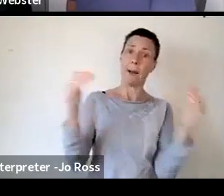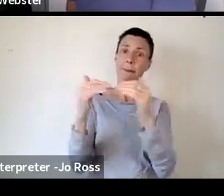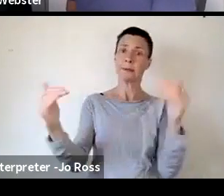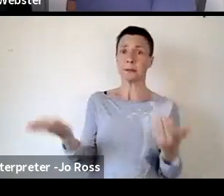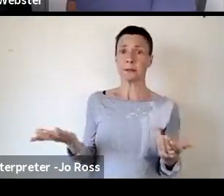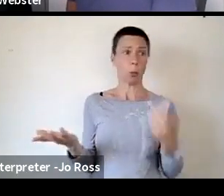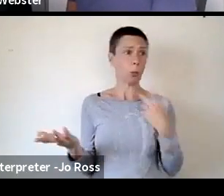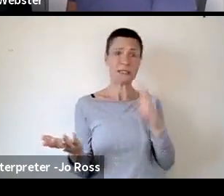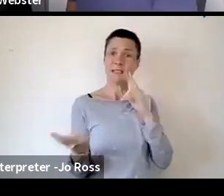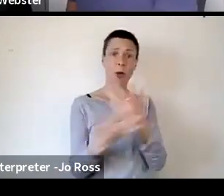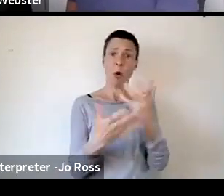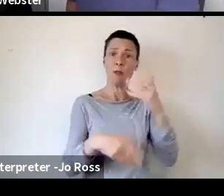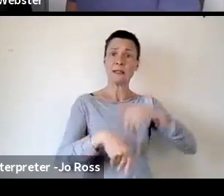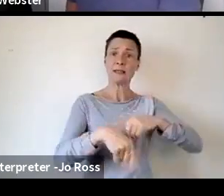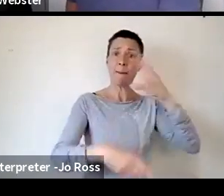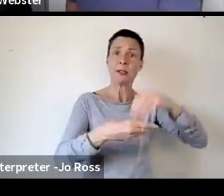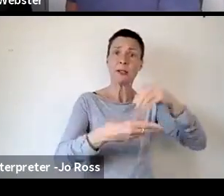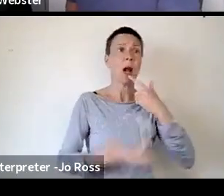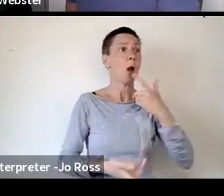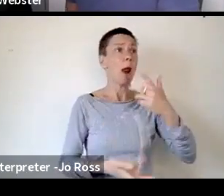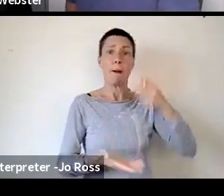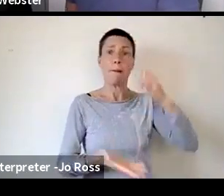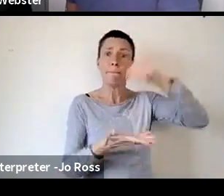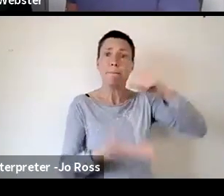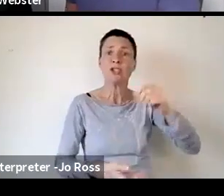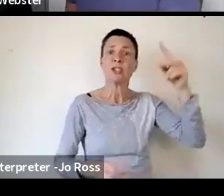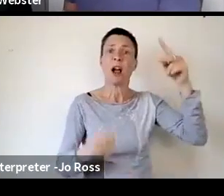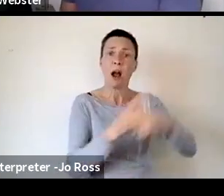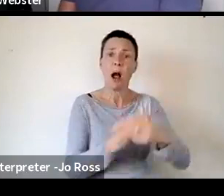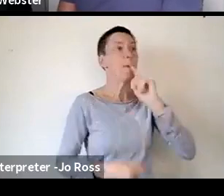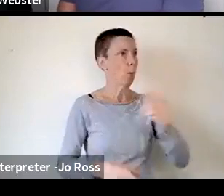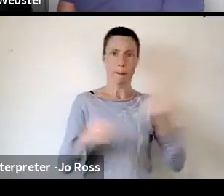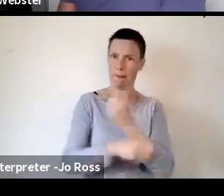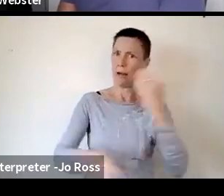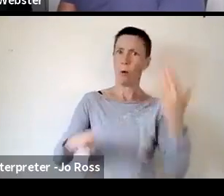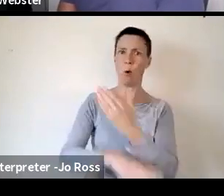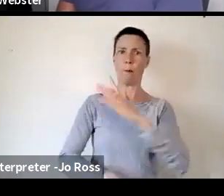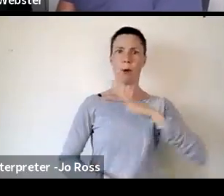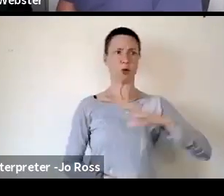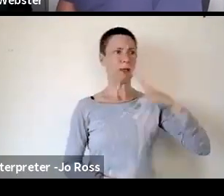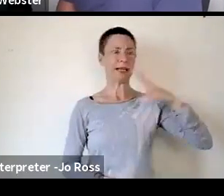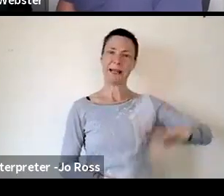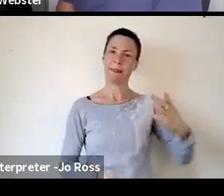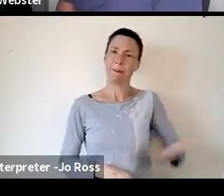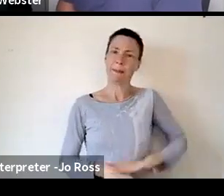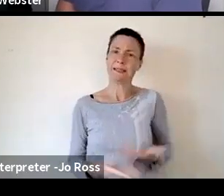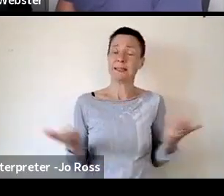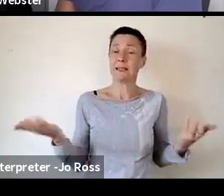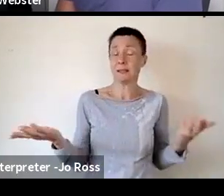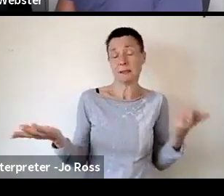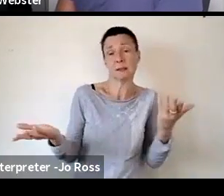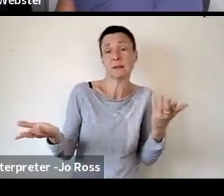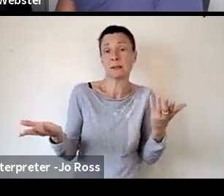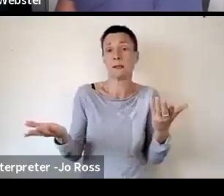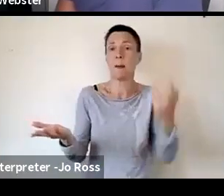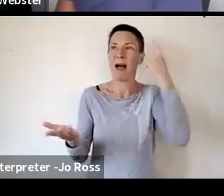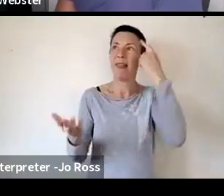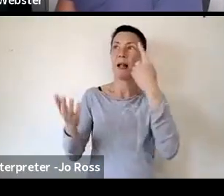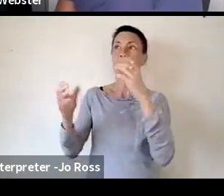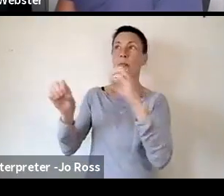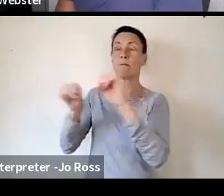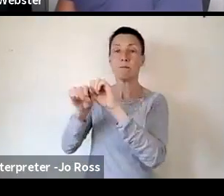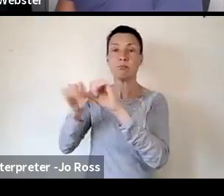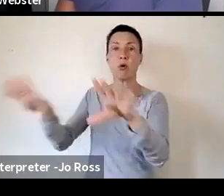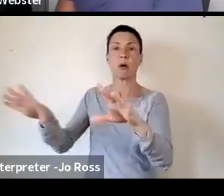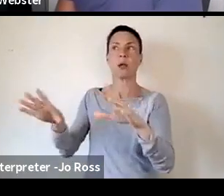time internally of like, budgets are cut, but we're going to make it work because we need the business. But I think broadcasters also need